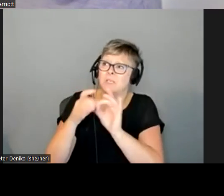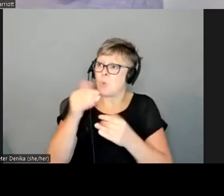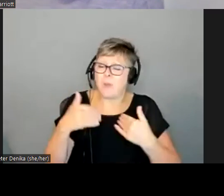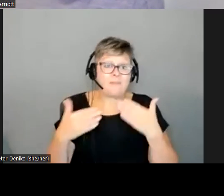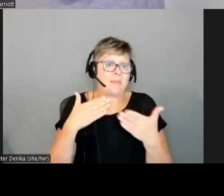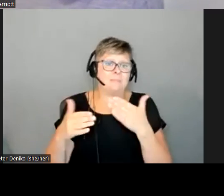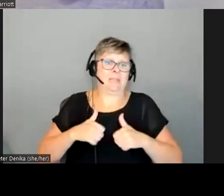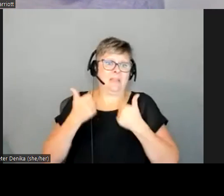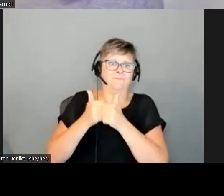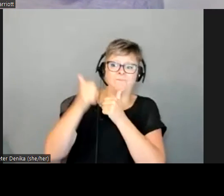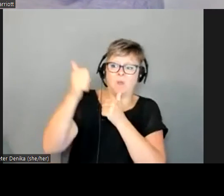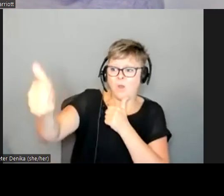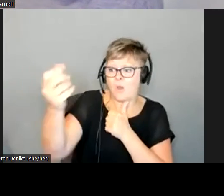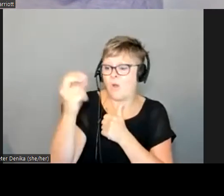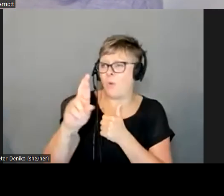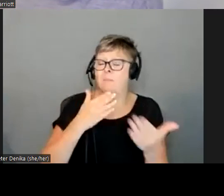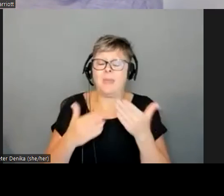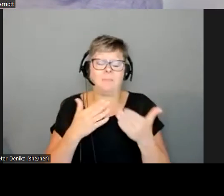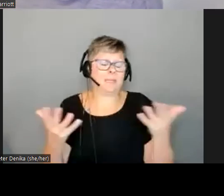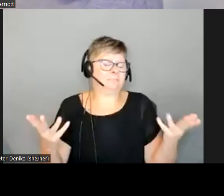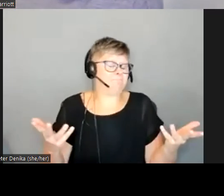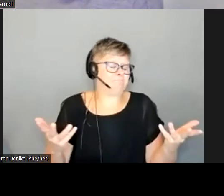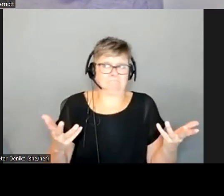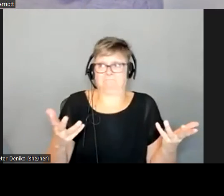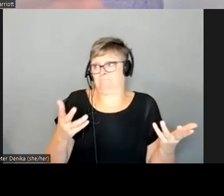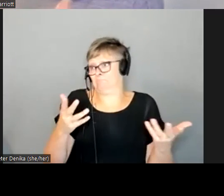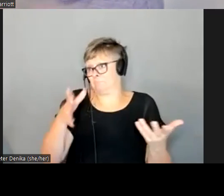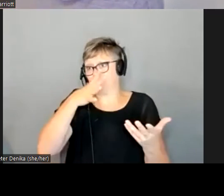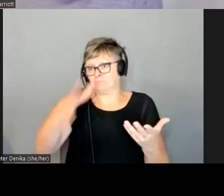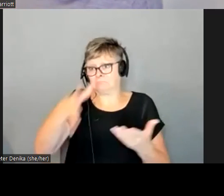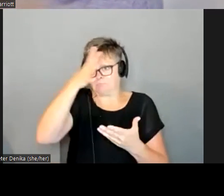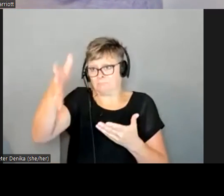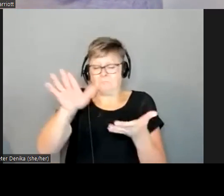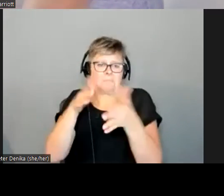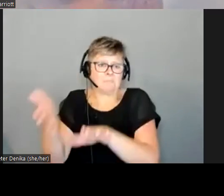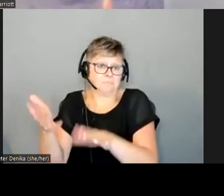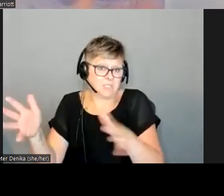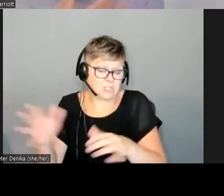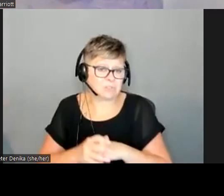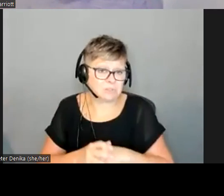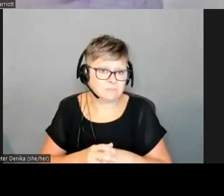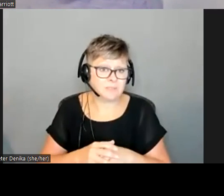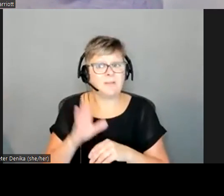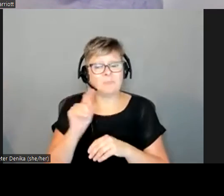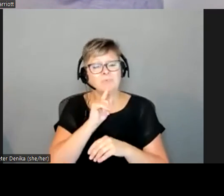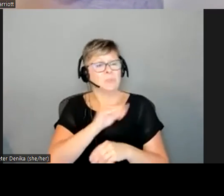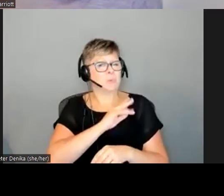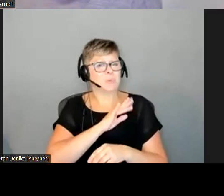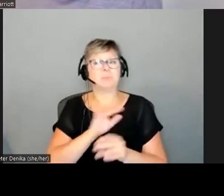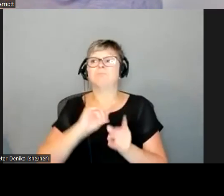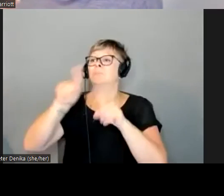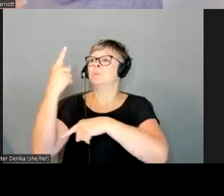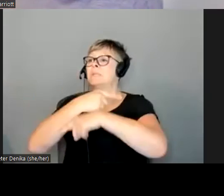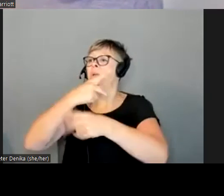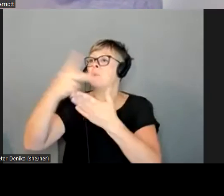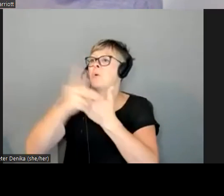distance. So giving them the opportunity while they're in school, spend a day at a day program, listening to stories, listening